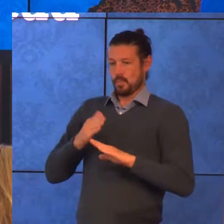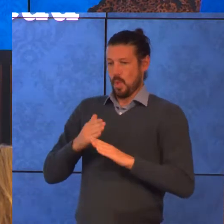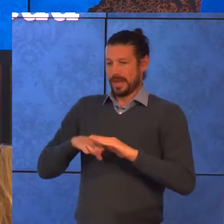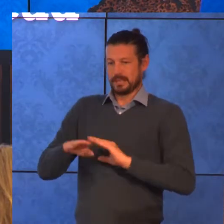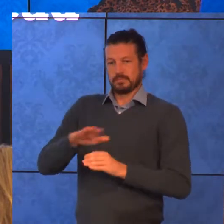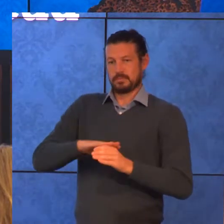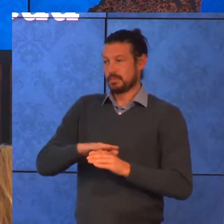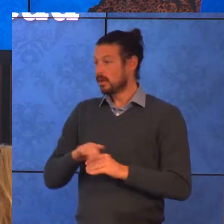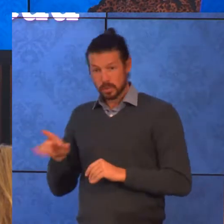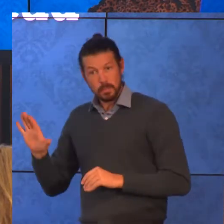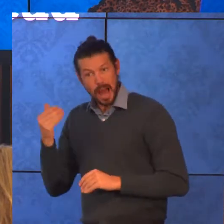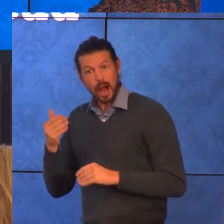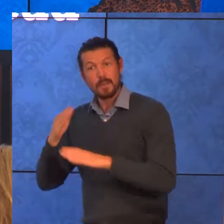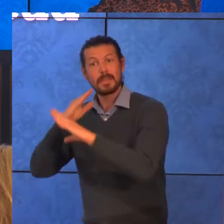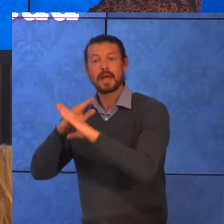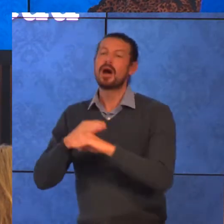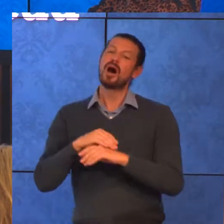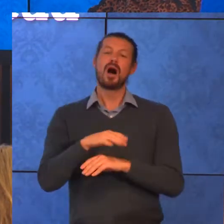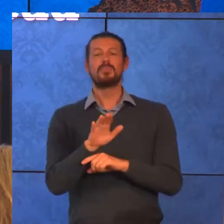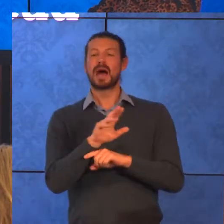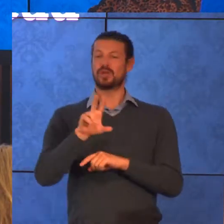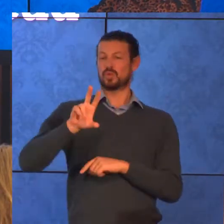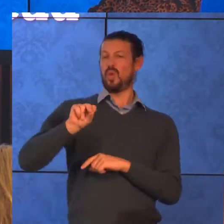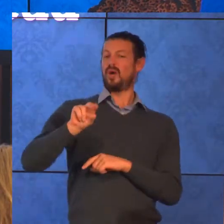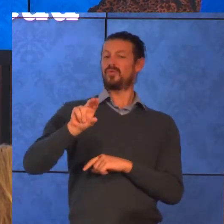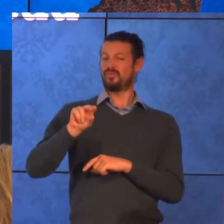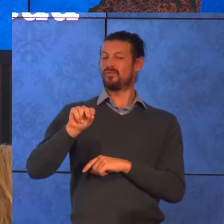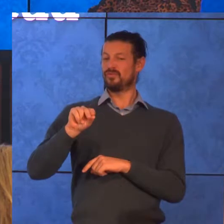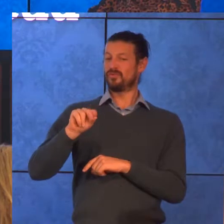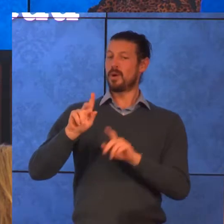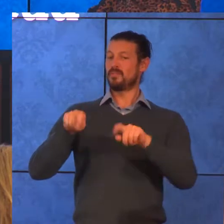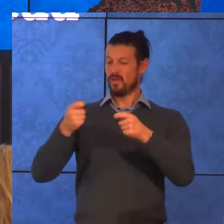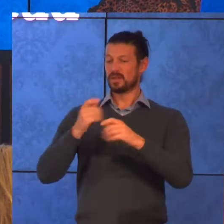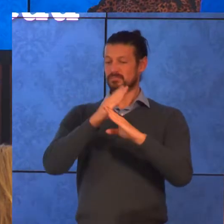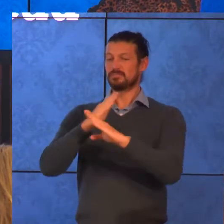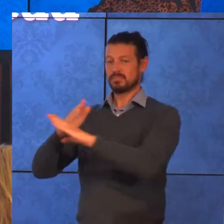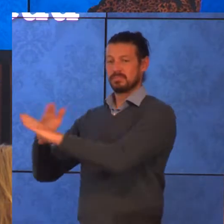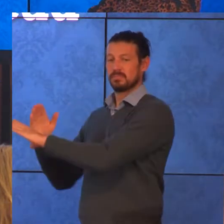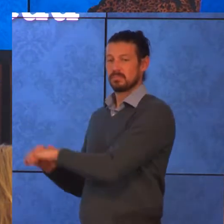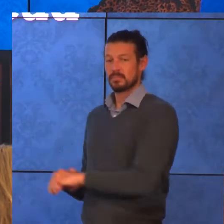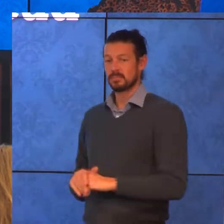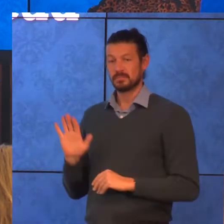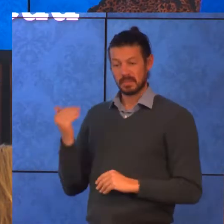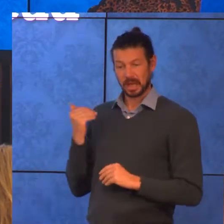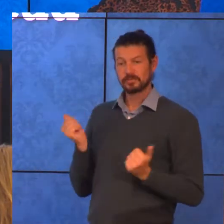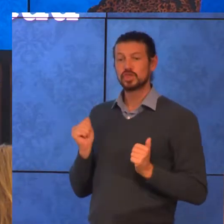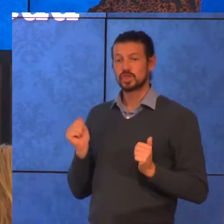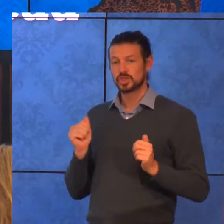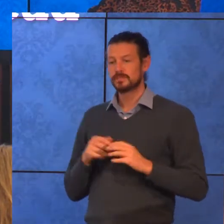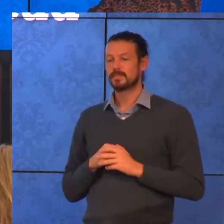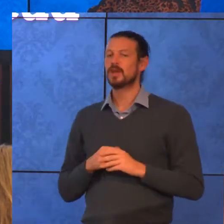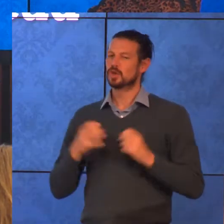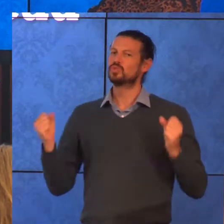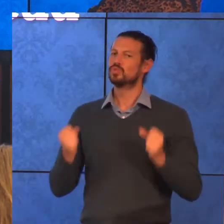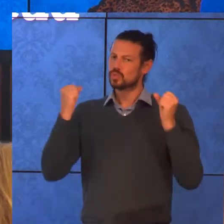How many have you banned? About a dozen so far. So very, very strong powers